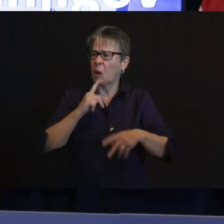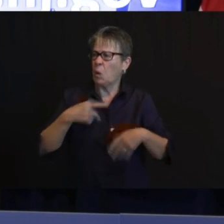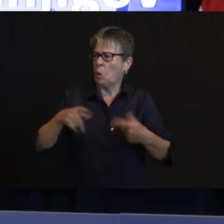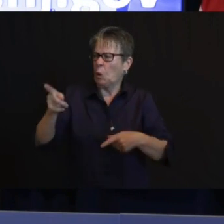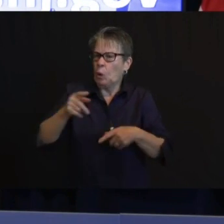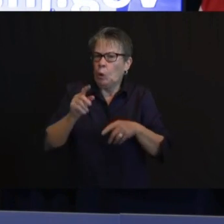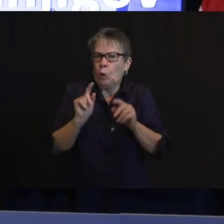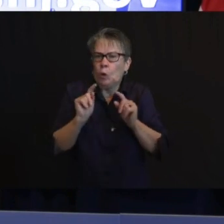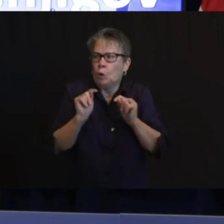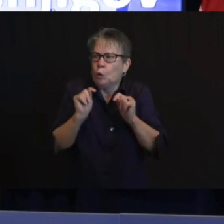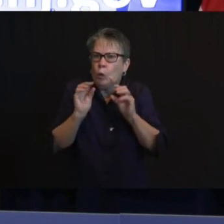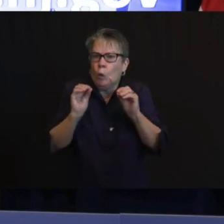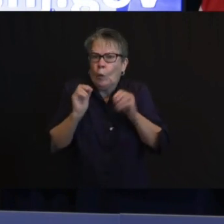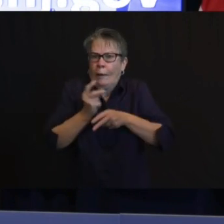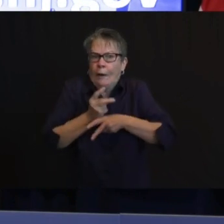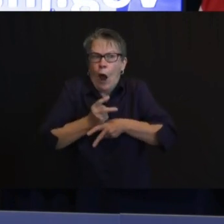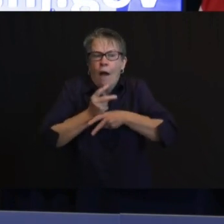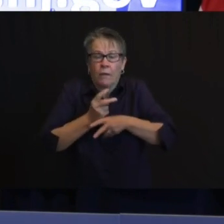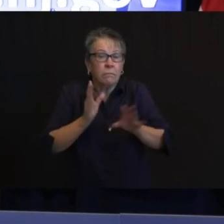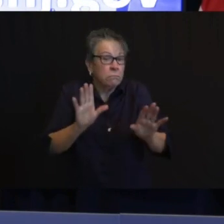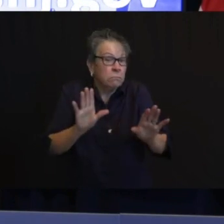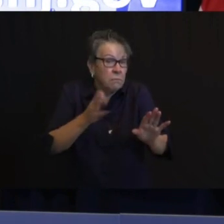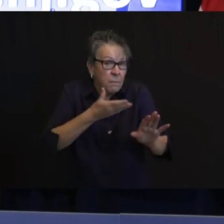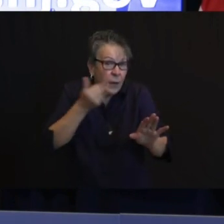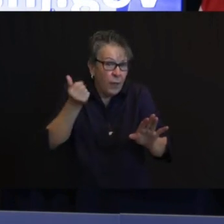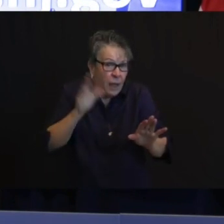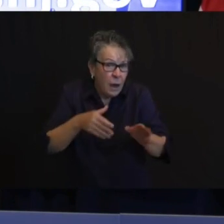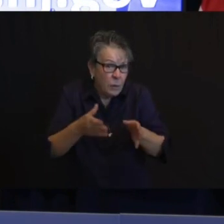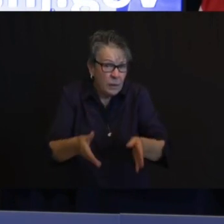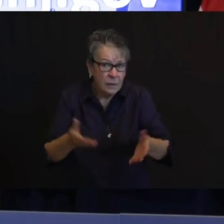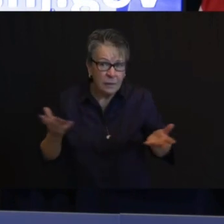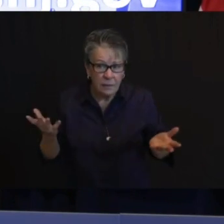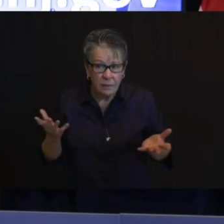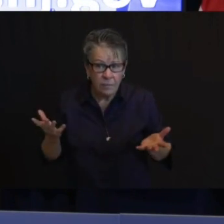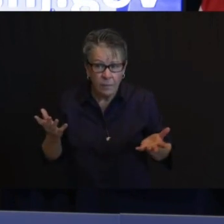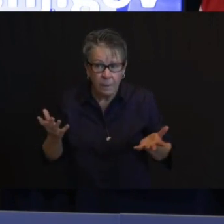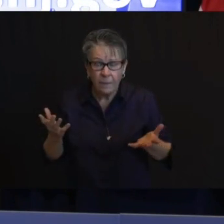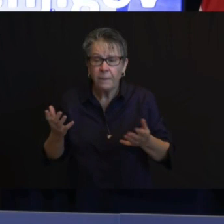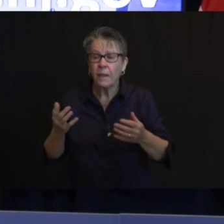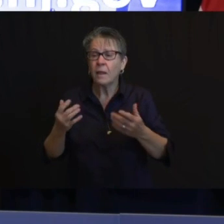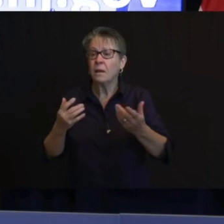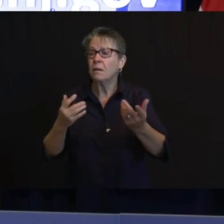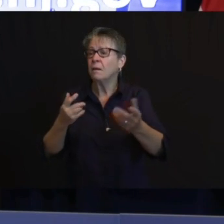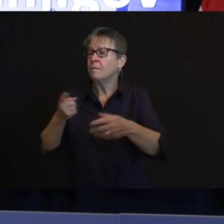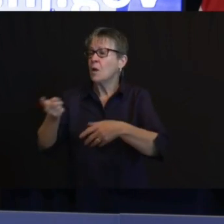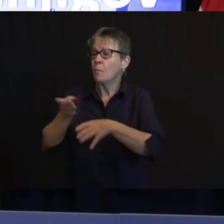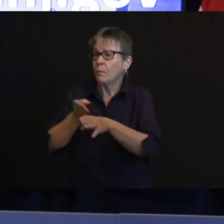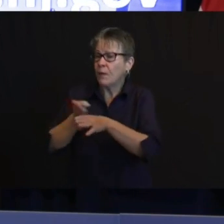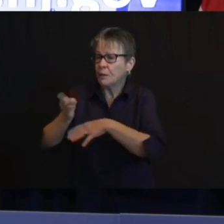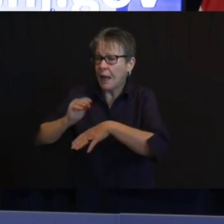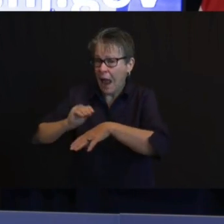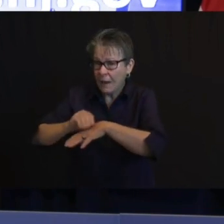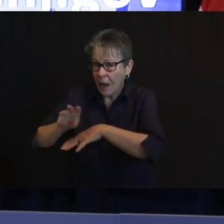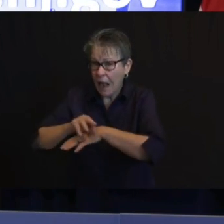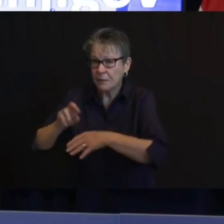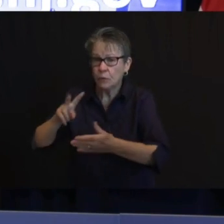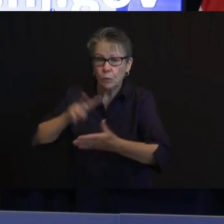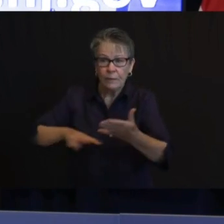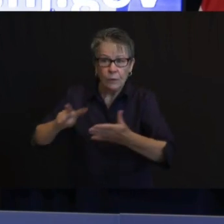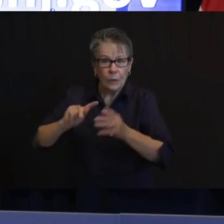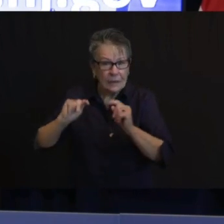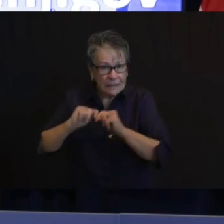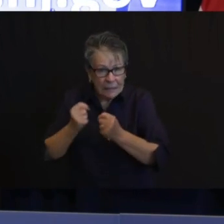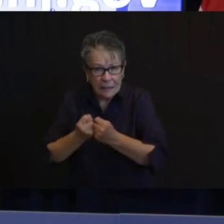As far as a state-level review, the Professional Advisory Committee will review all of the information from the advisory groups